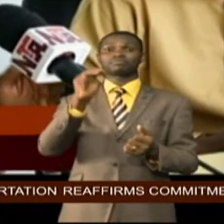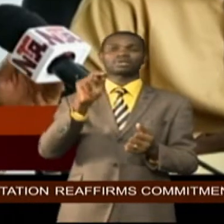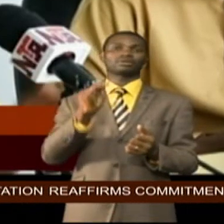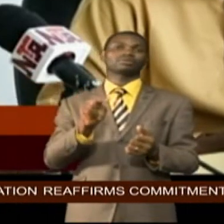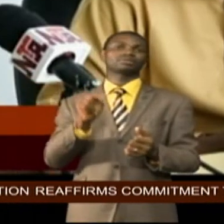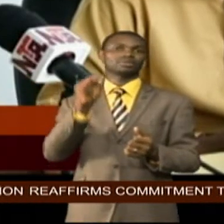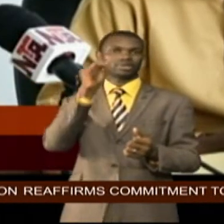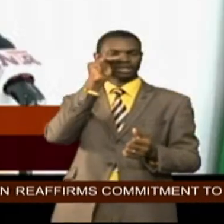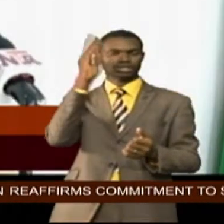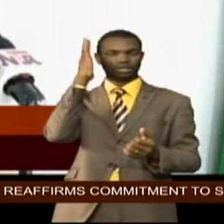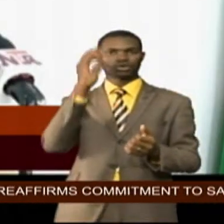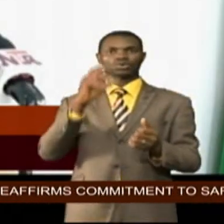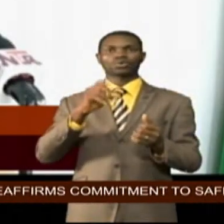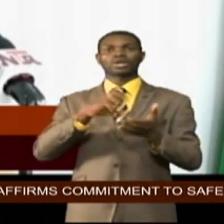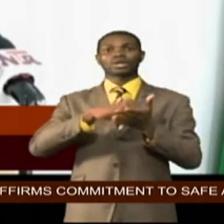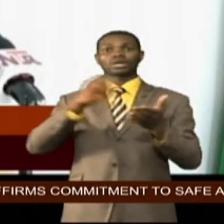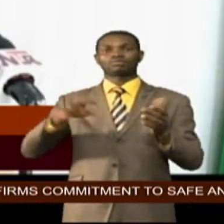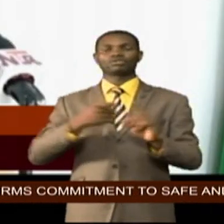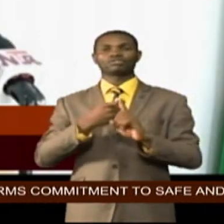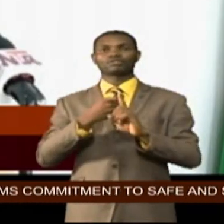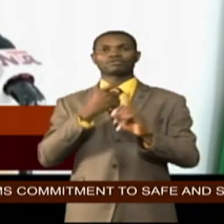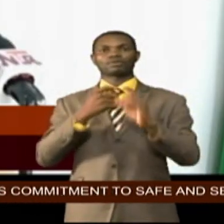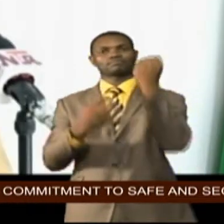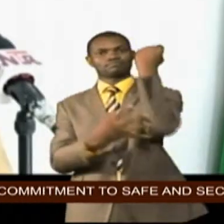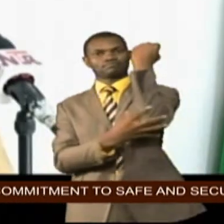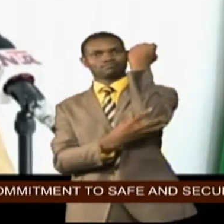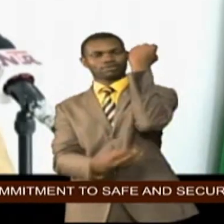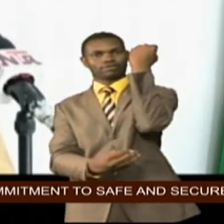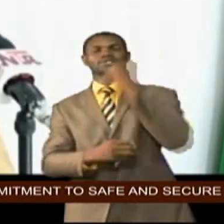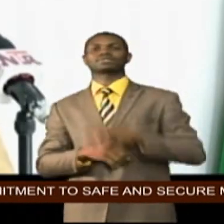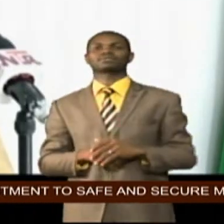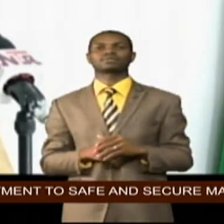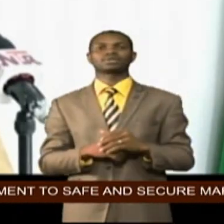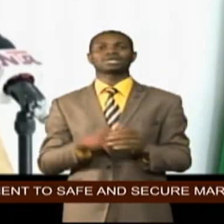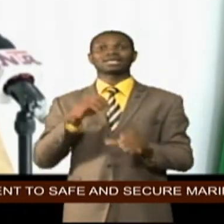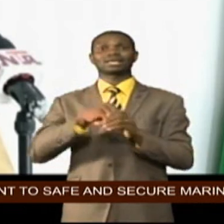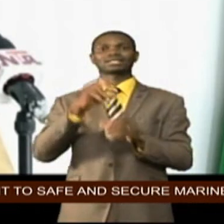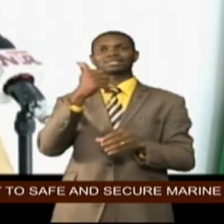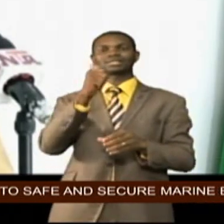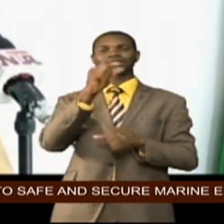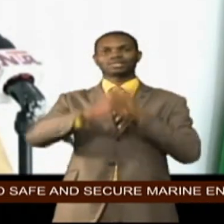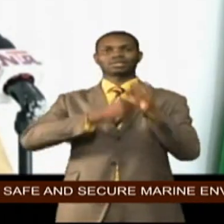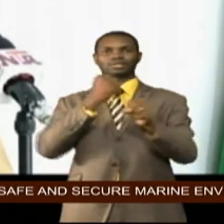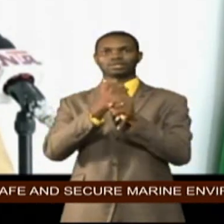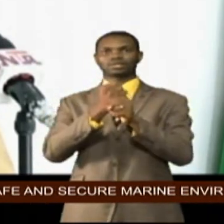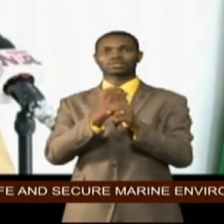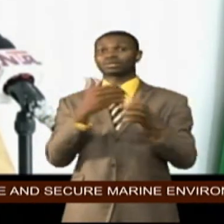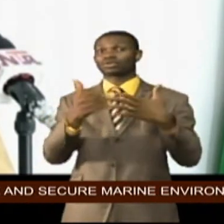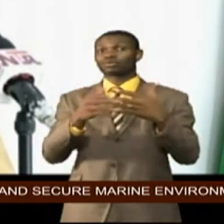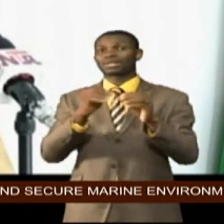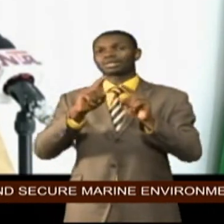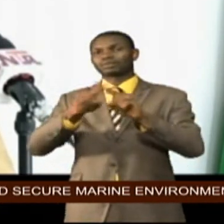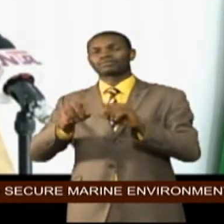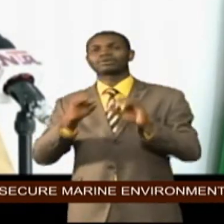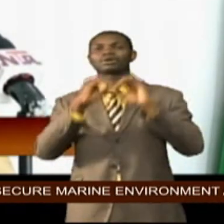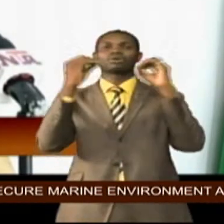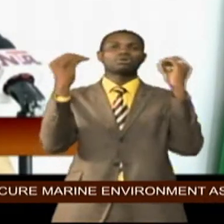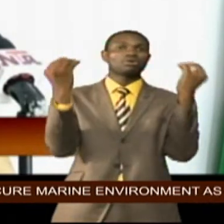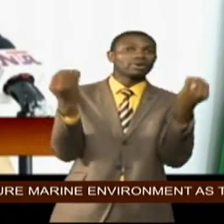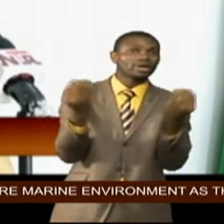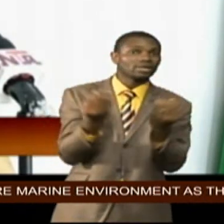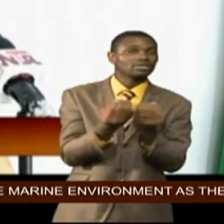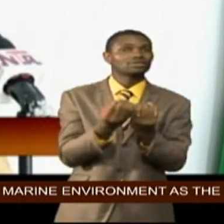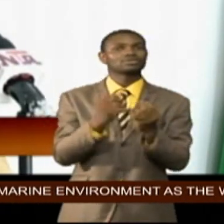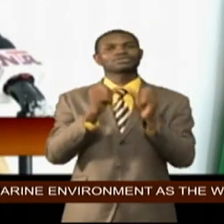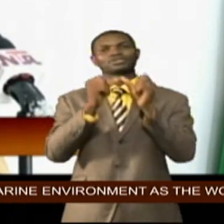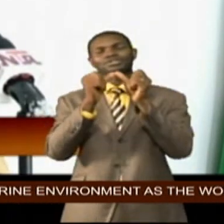10 years. Which we are praying other agencies to follow this and do what you are doing to protect the interest and image of the party. And